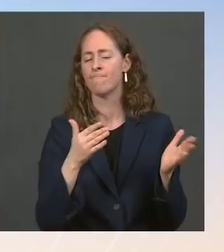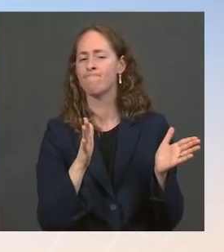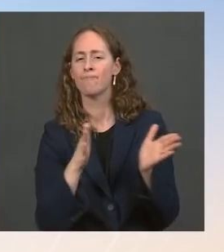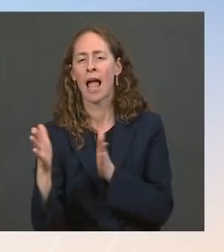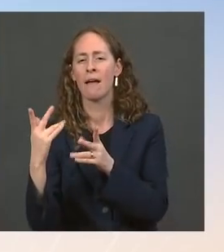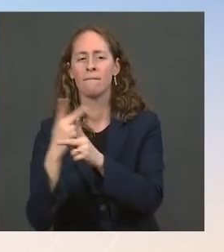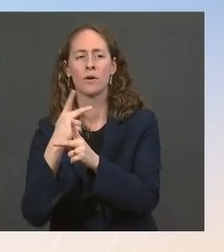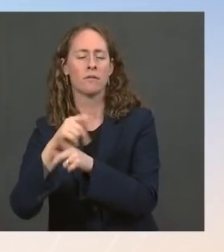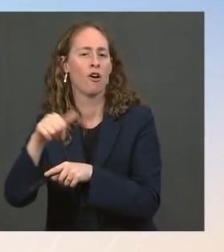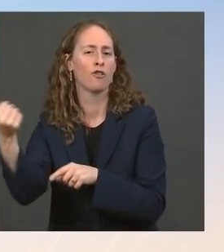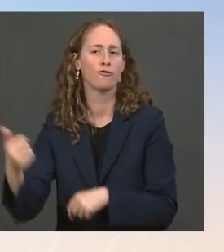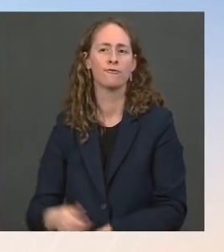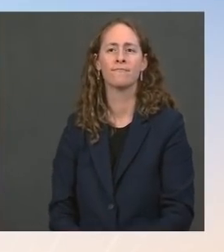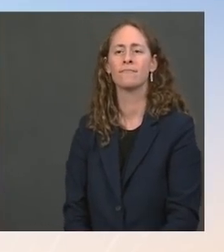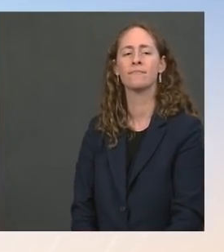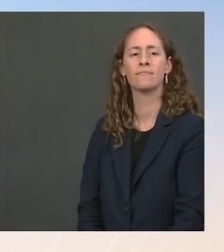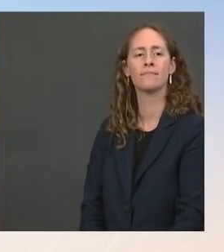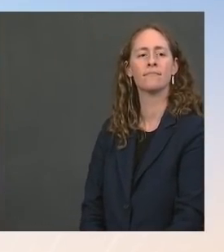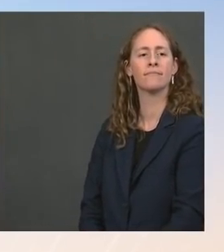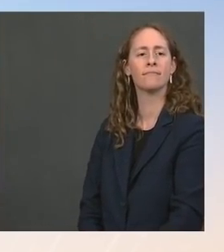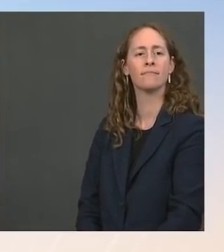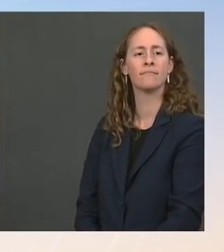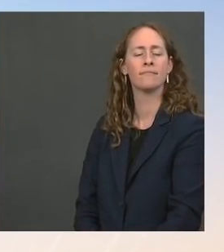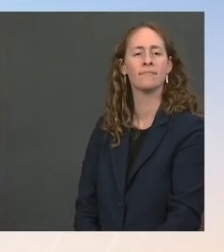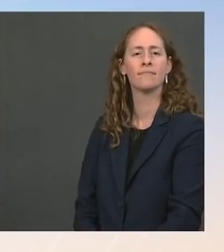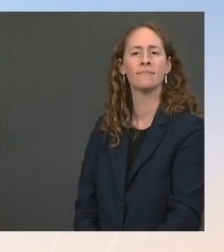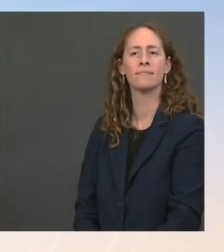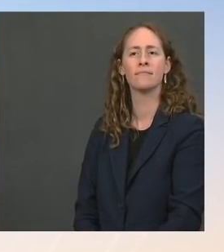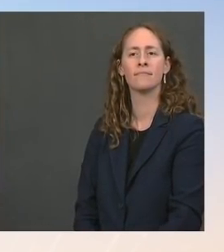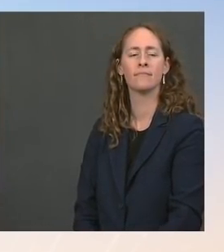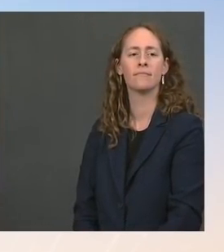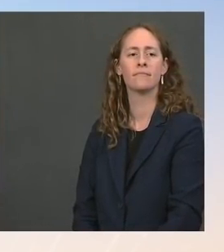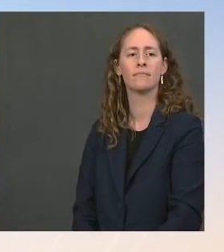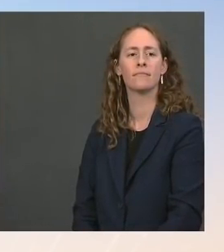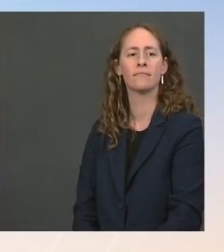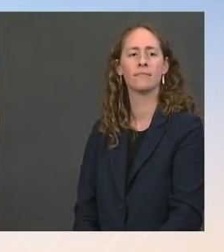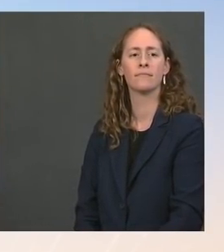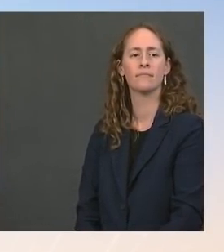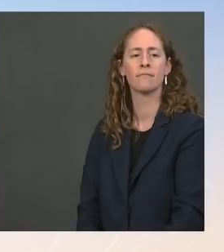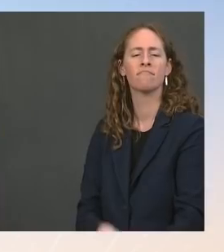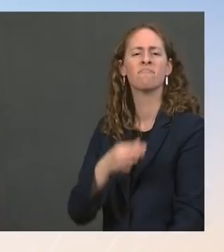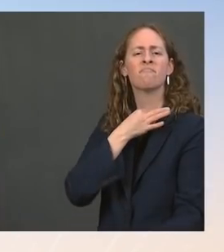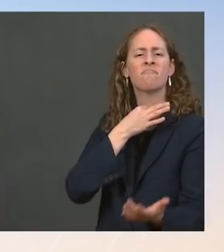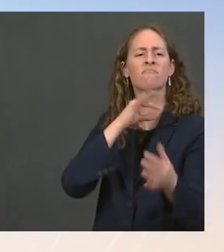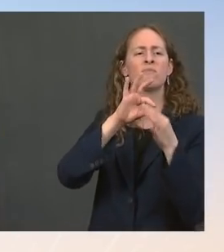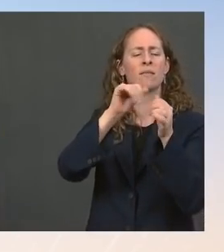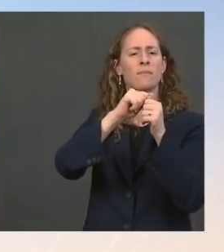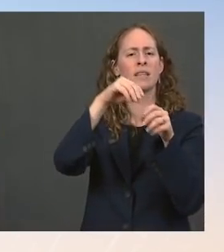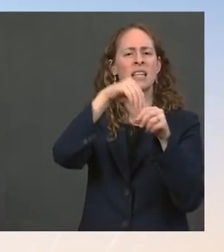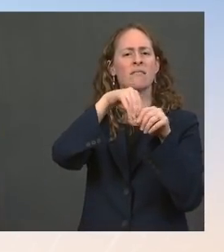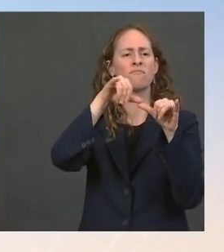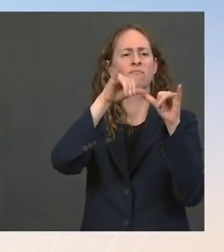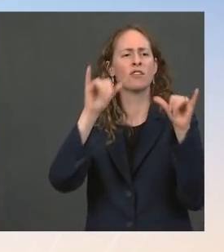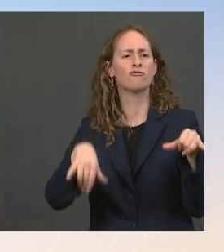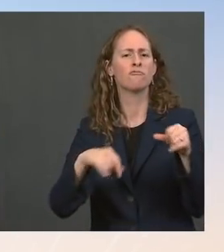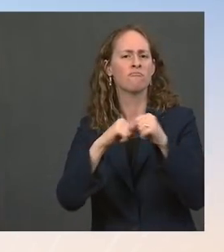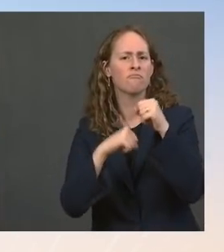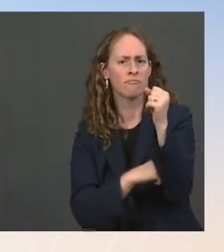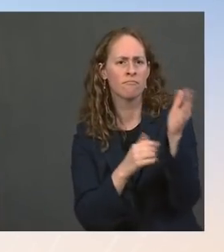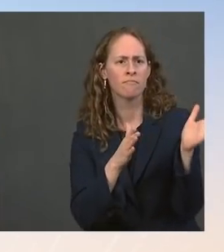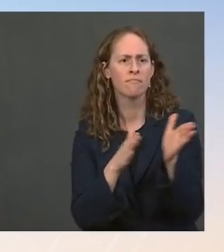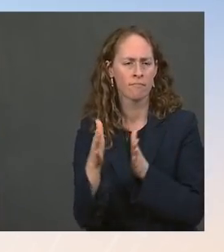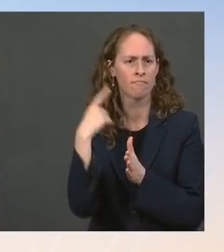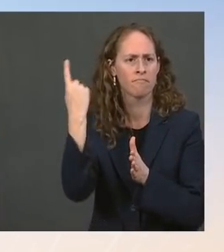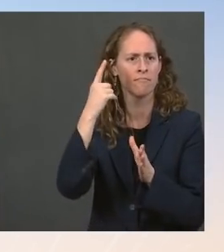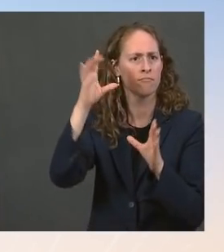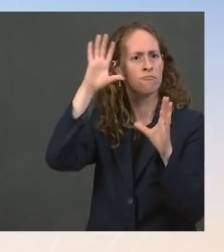Monday potential vote on infrastructure, you had said in response to Ken's question that the president's working closely with leadership to determine what the next best steps